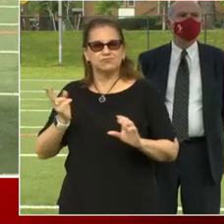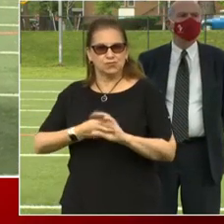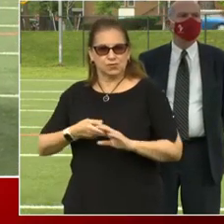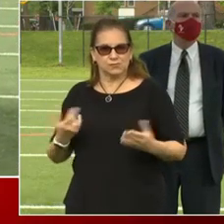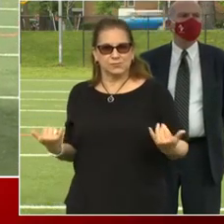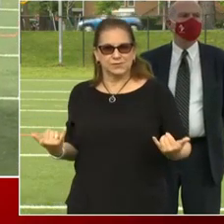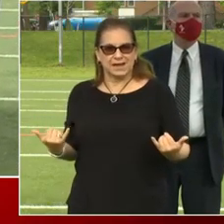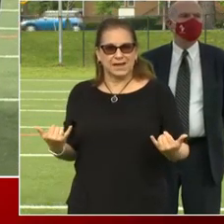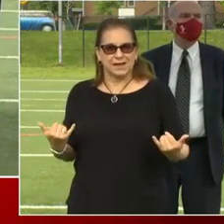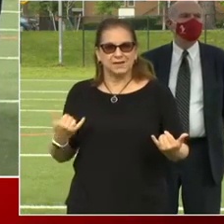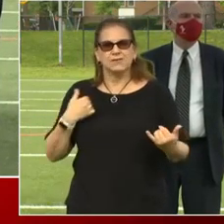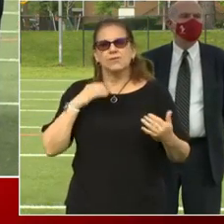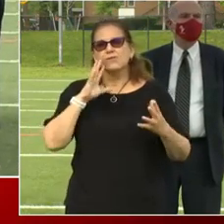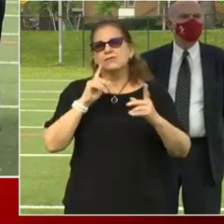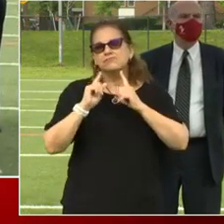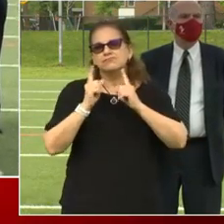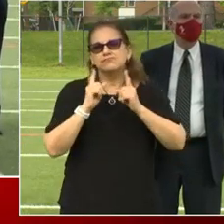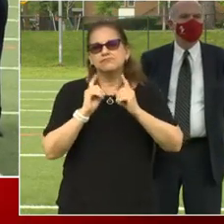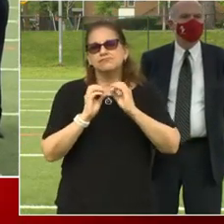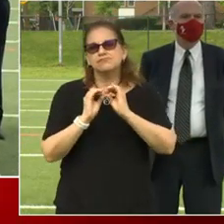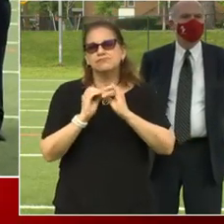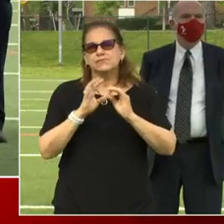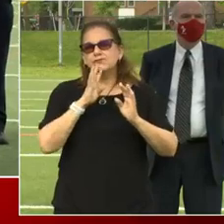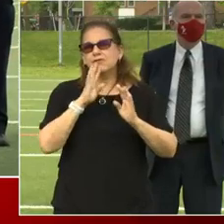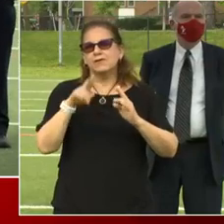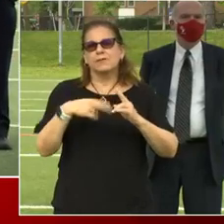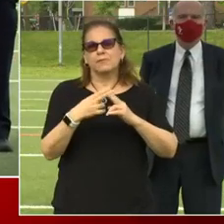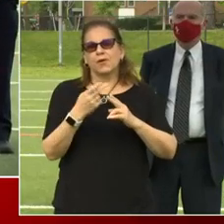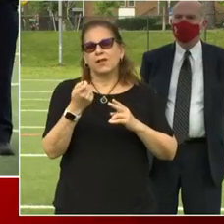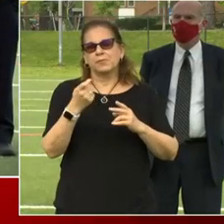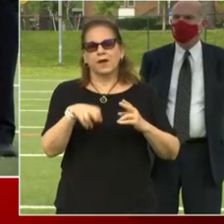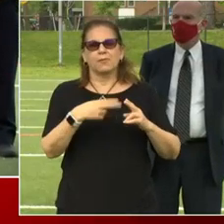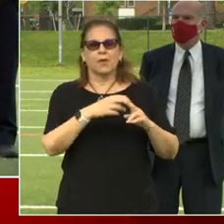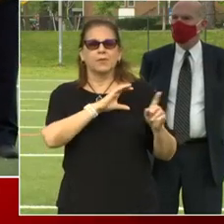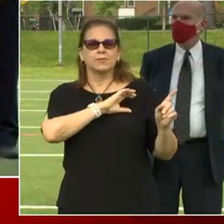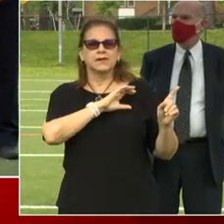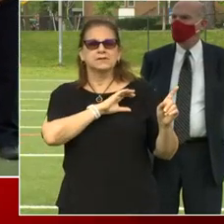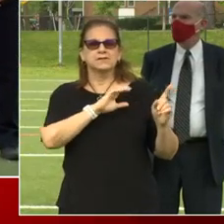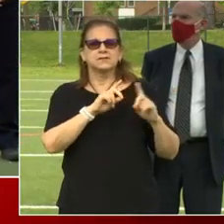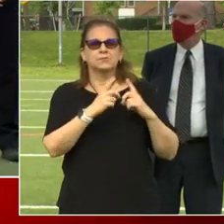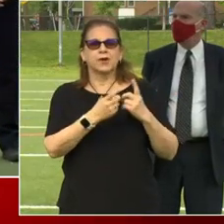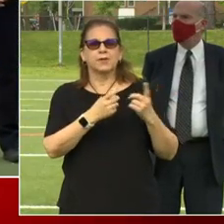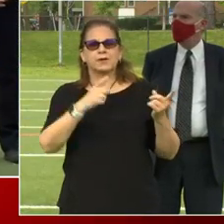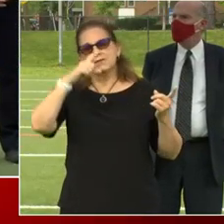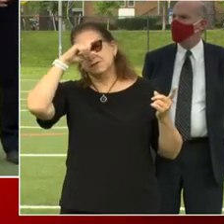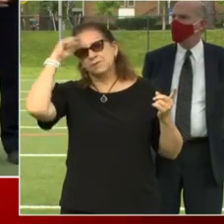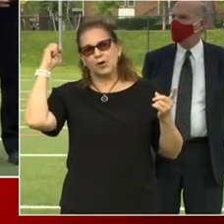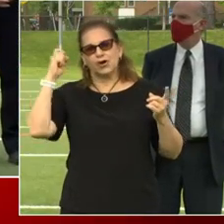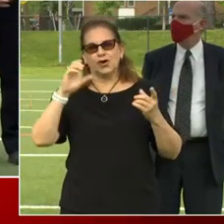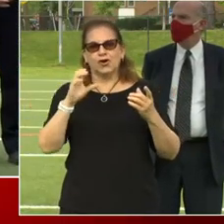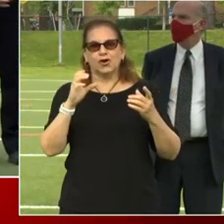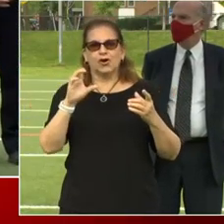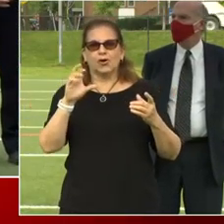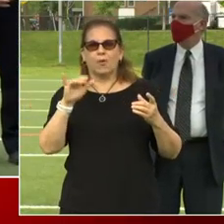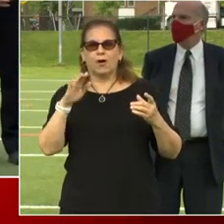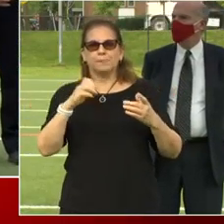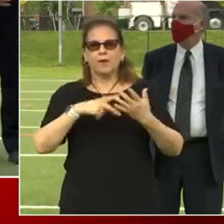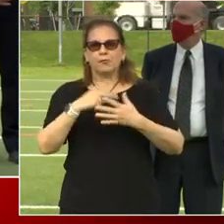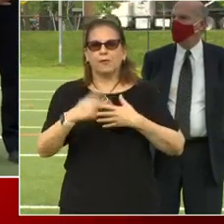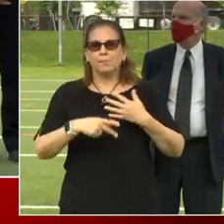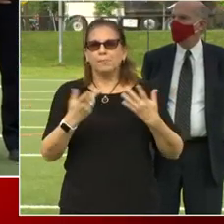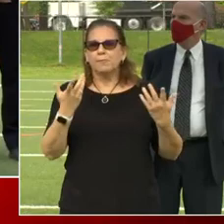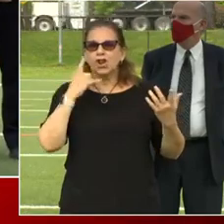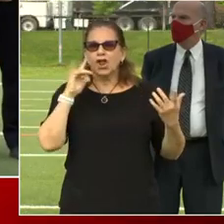talk about the police department's Summer Crime Initiative, which has been an initiative